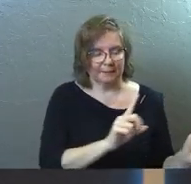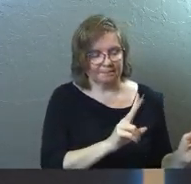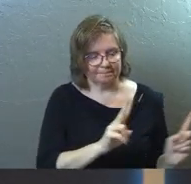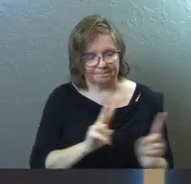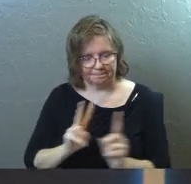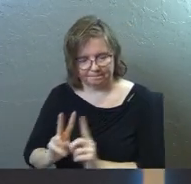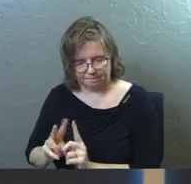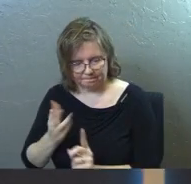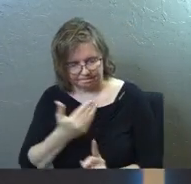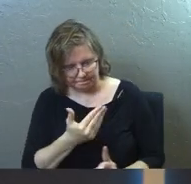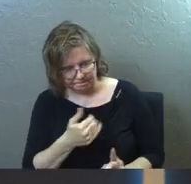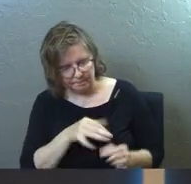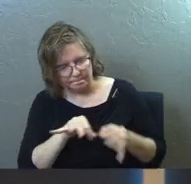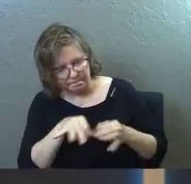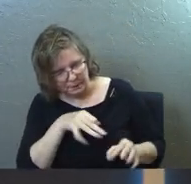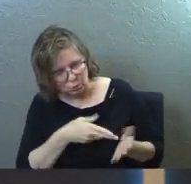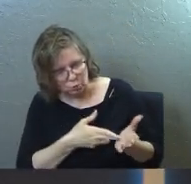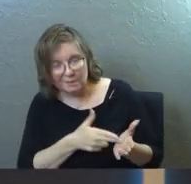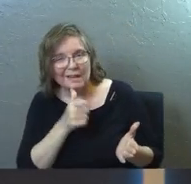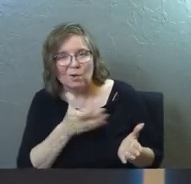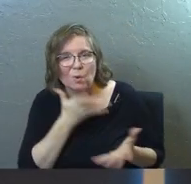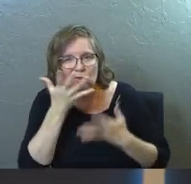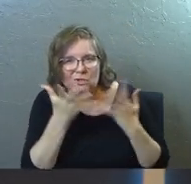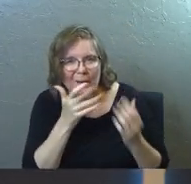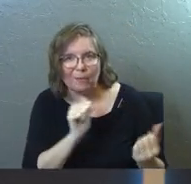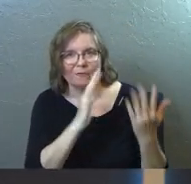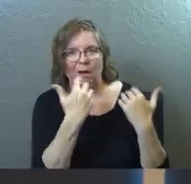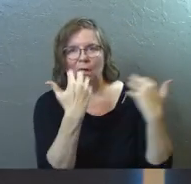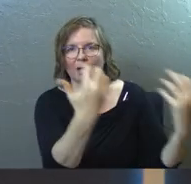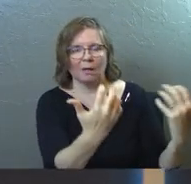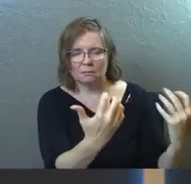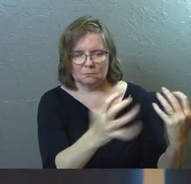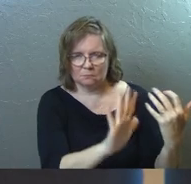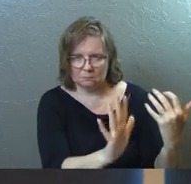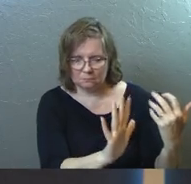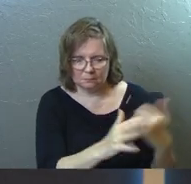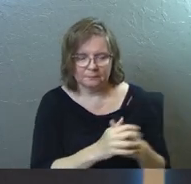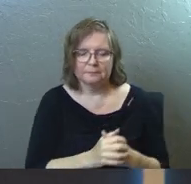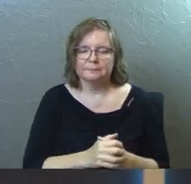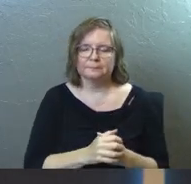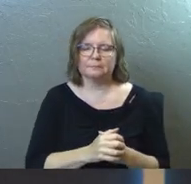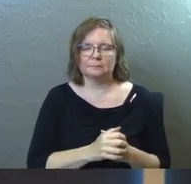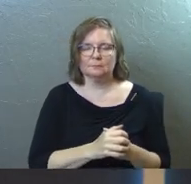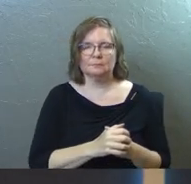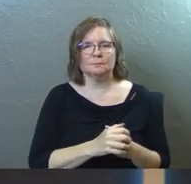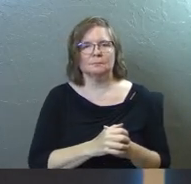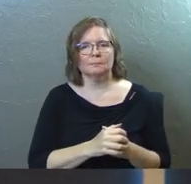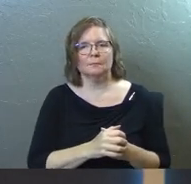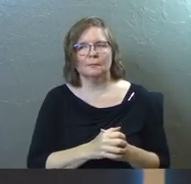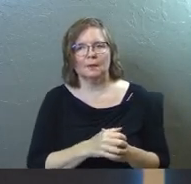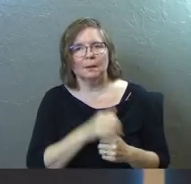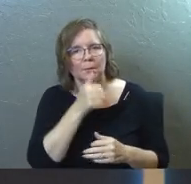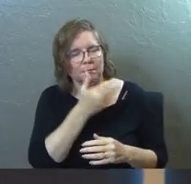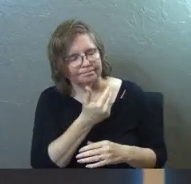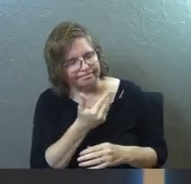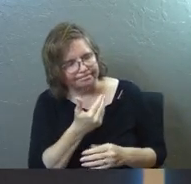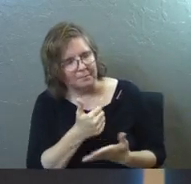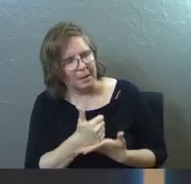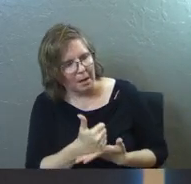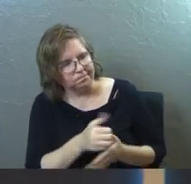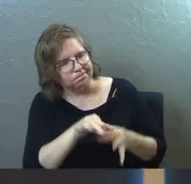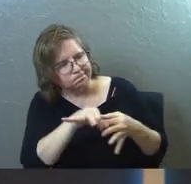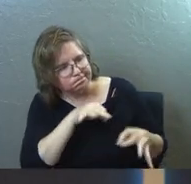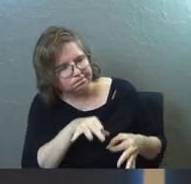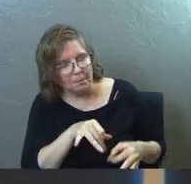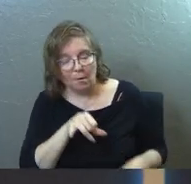aside and they're like, hey, here's some truth. They don't shame him in front of other people. You don't know what you're talking about. Nothing like that, right? Like, hey, we're coming in because we want to help. And here's